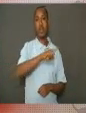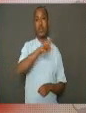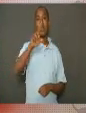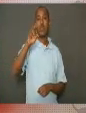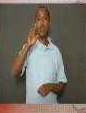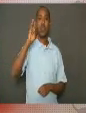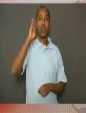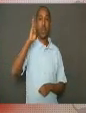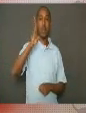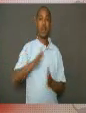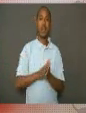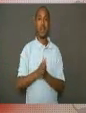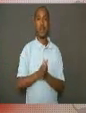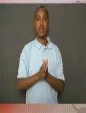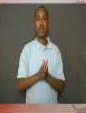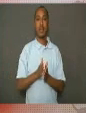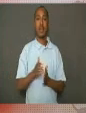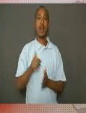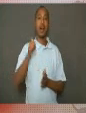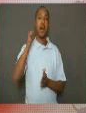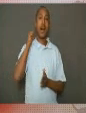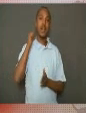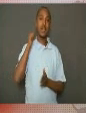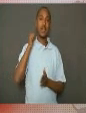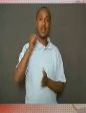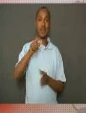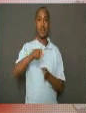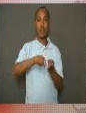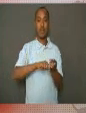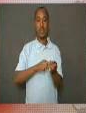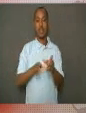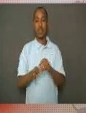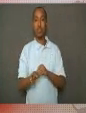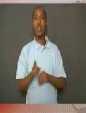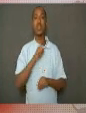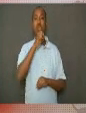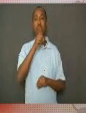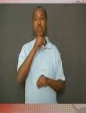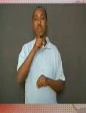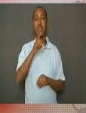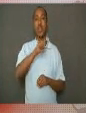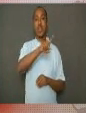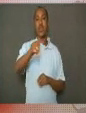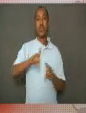thick oven mitts to make sure you do not burn your hands.